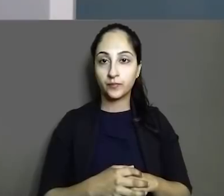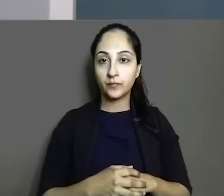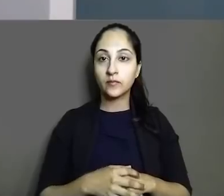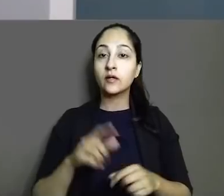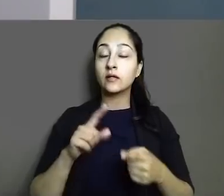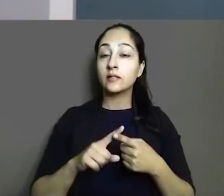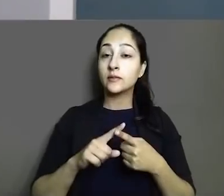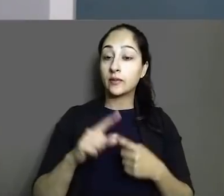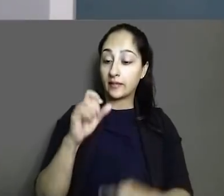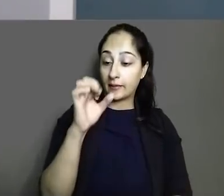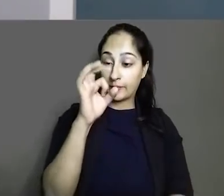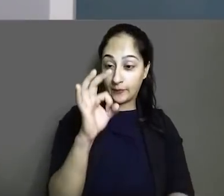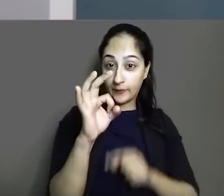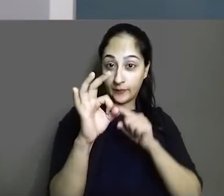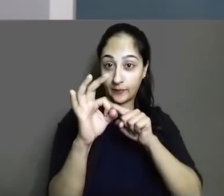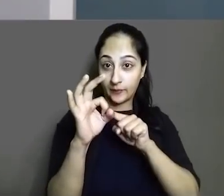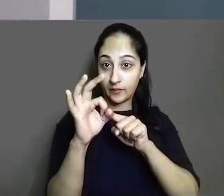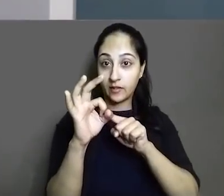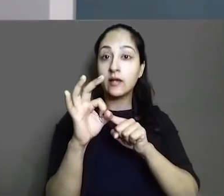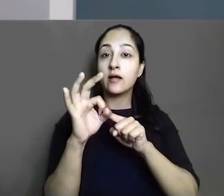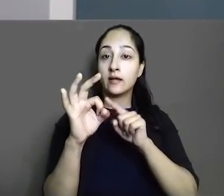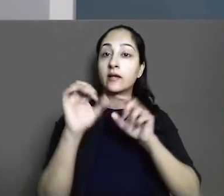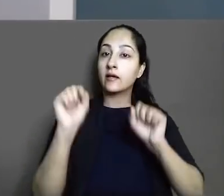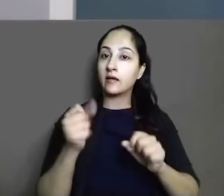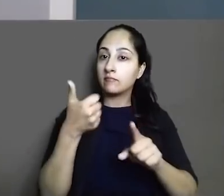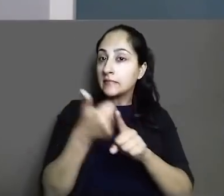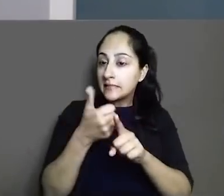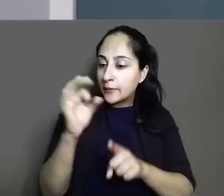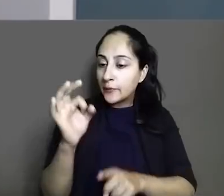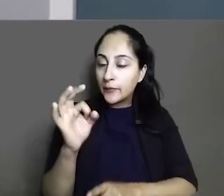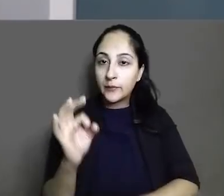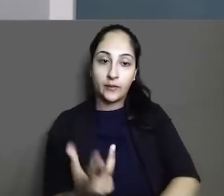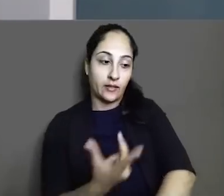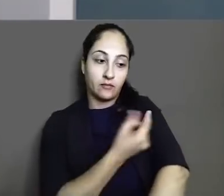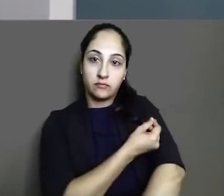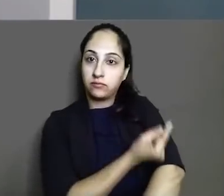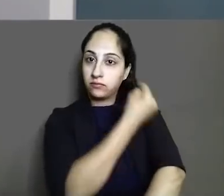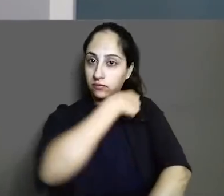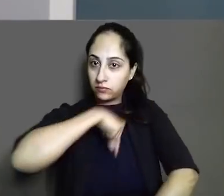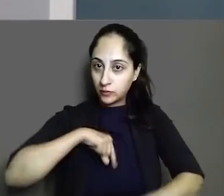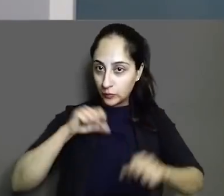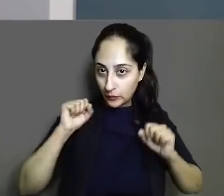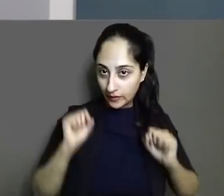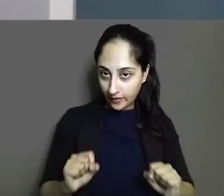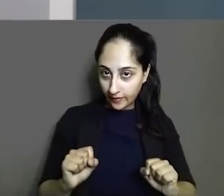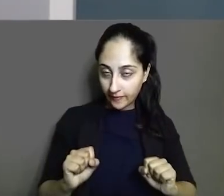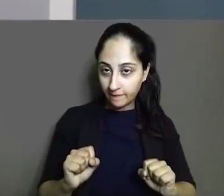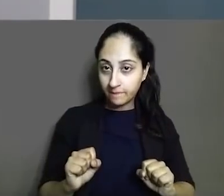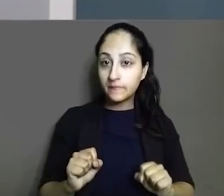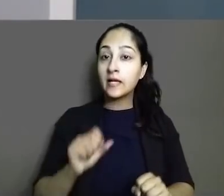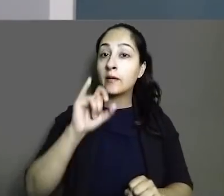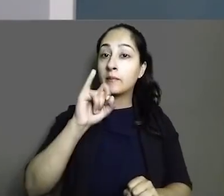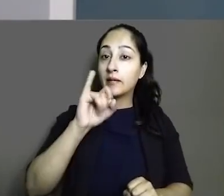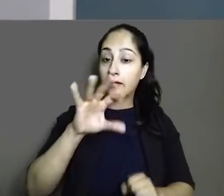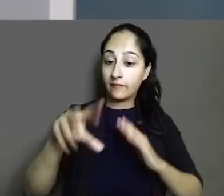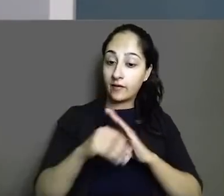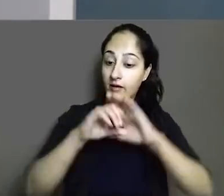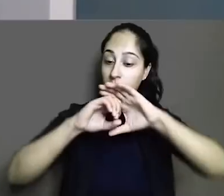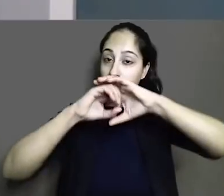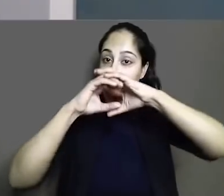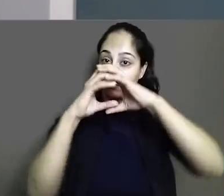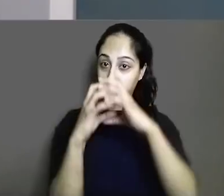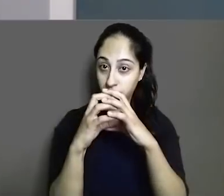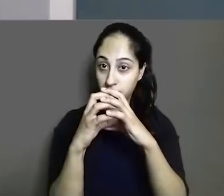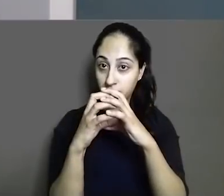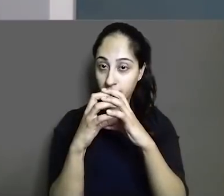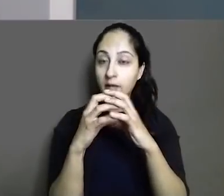common vaccines like hepatitis B and whooping cough. So the advantages are that it's well known and it's stable, but